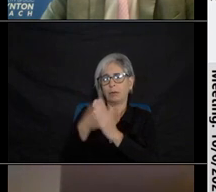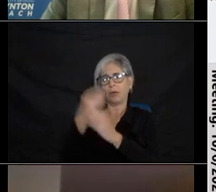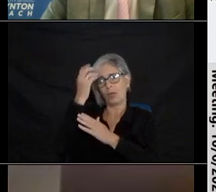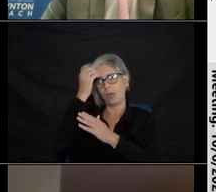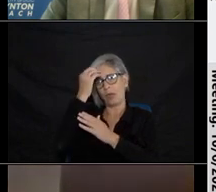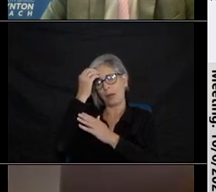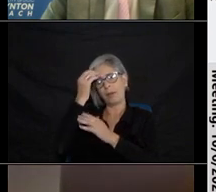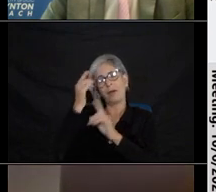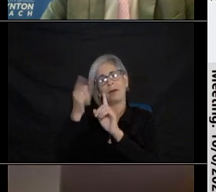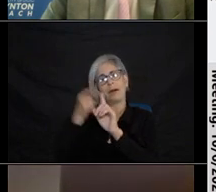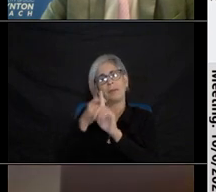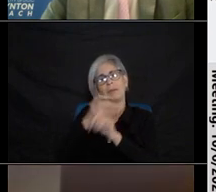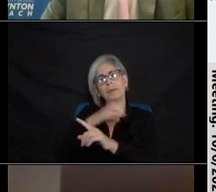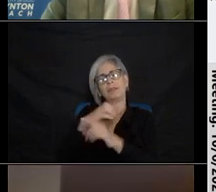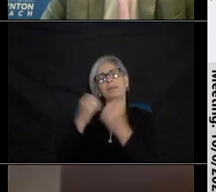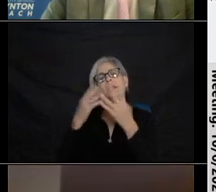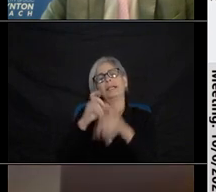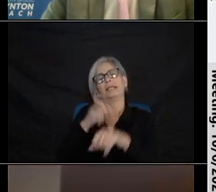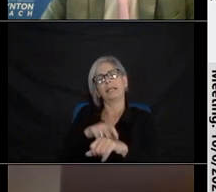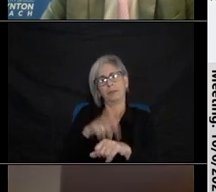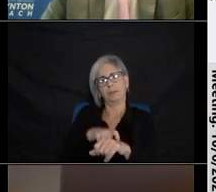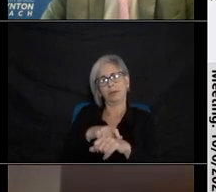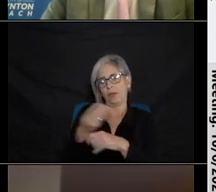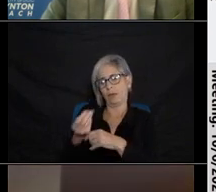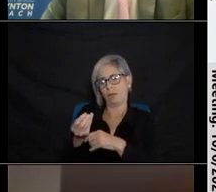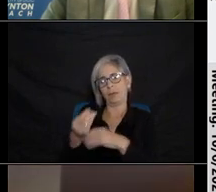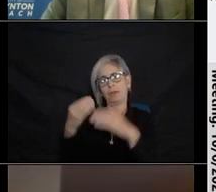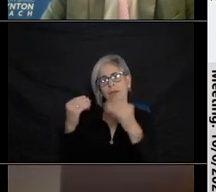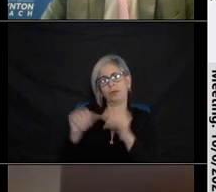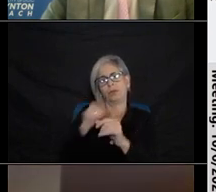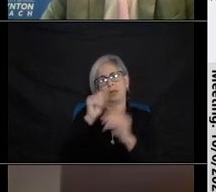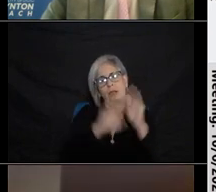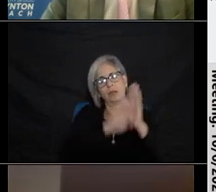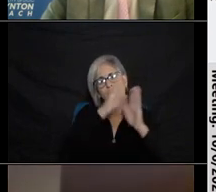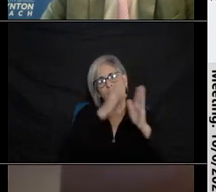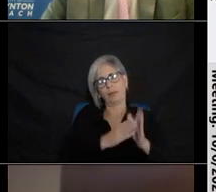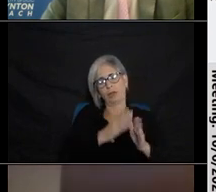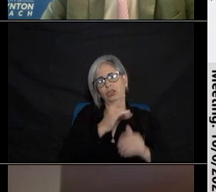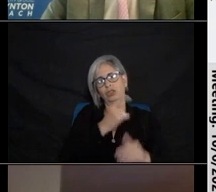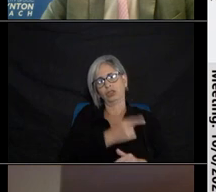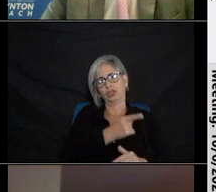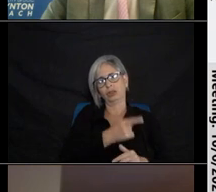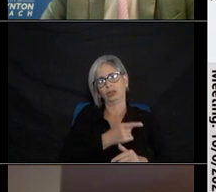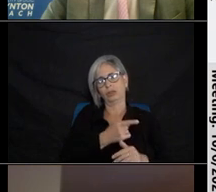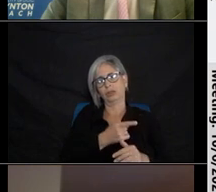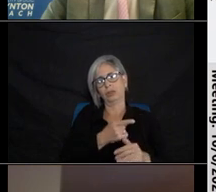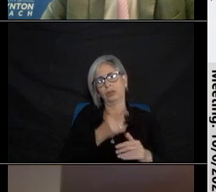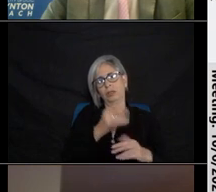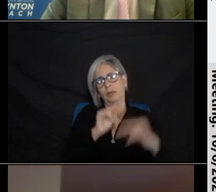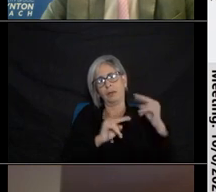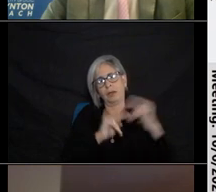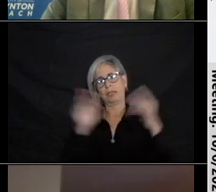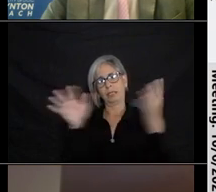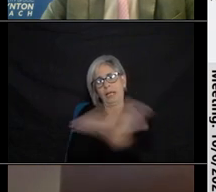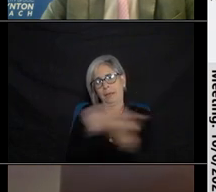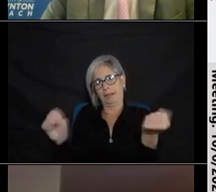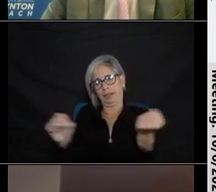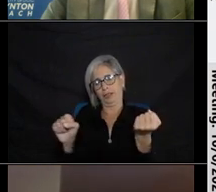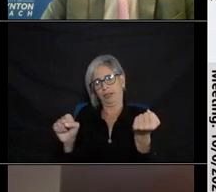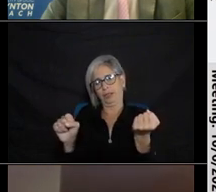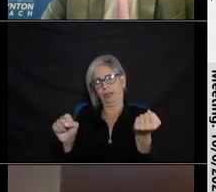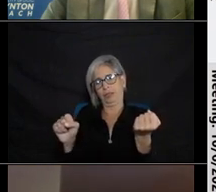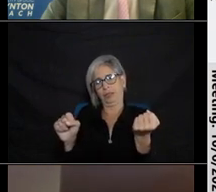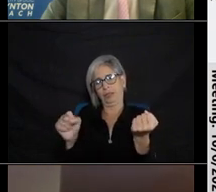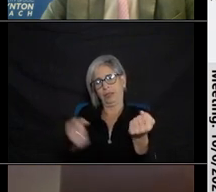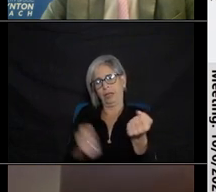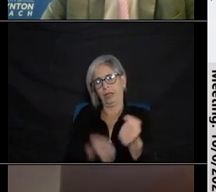this commission several times. The property was sold to another developer and plans to continue to be pursued regarding building demolition. Eliminating a pond